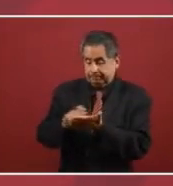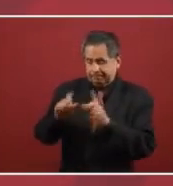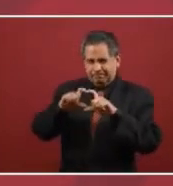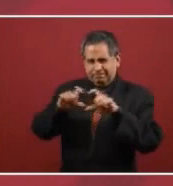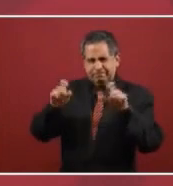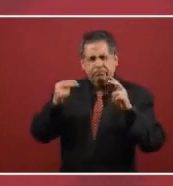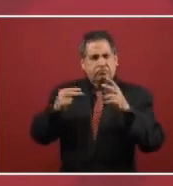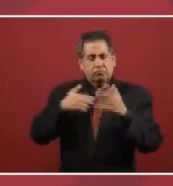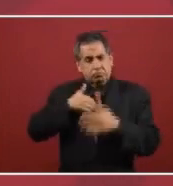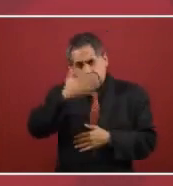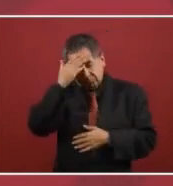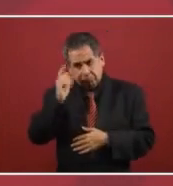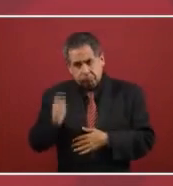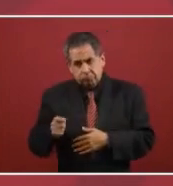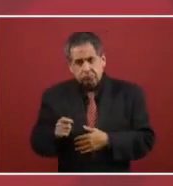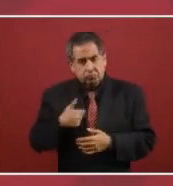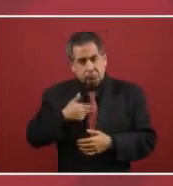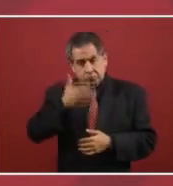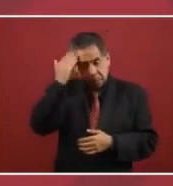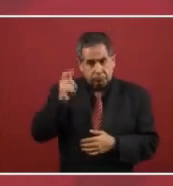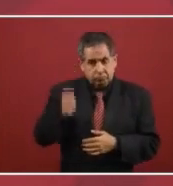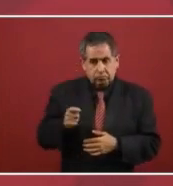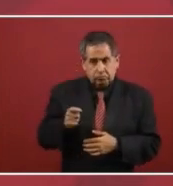anymore. I didn't know.